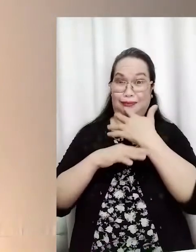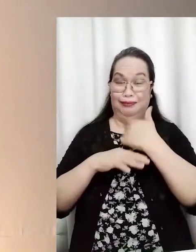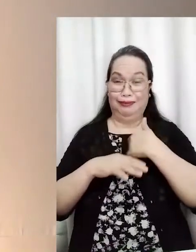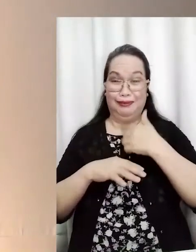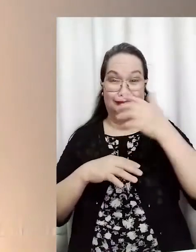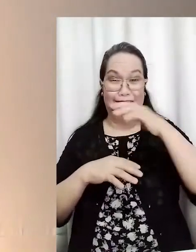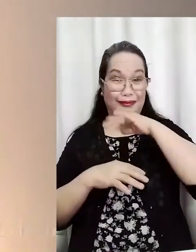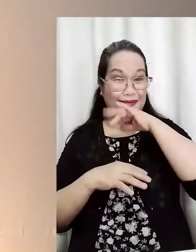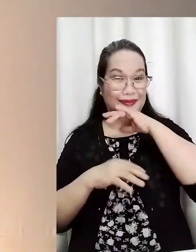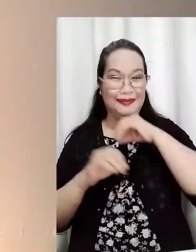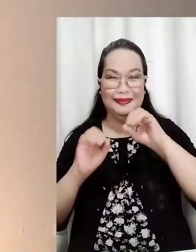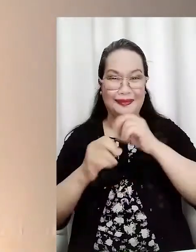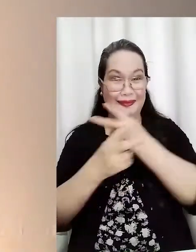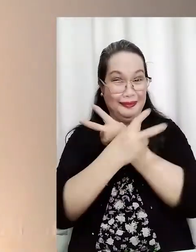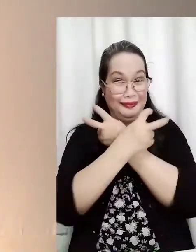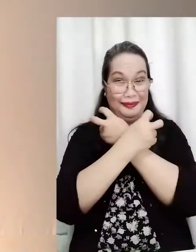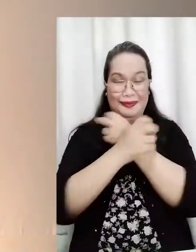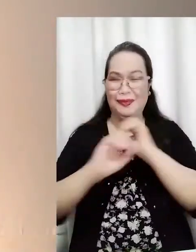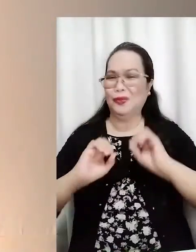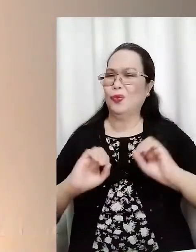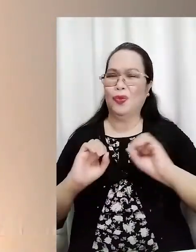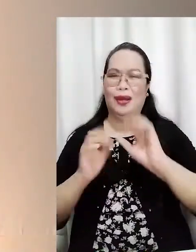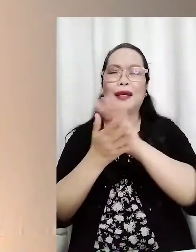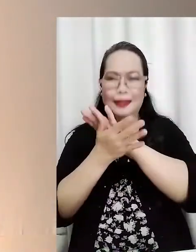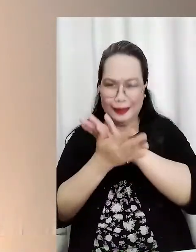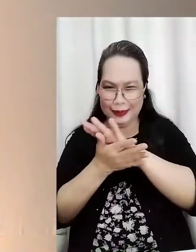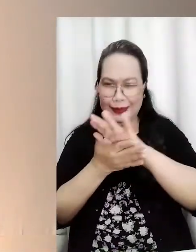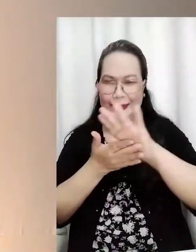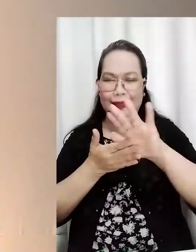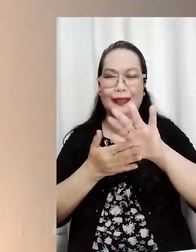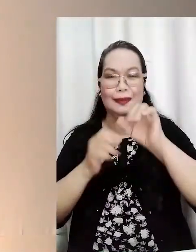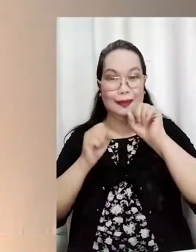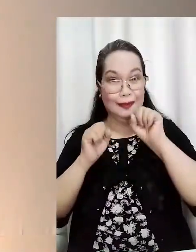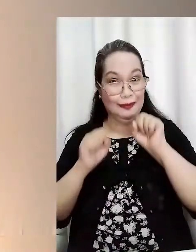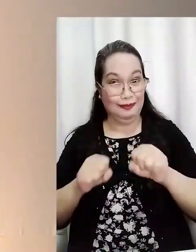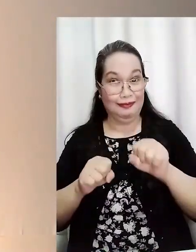anything, that I will be poisoned.